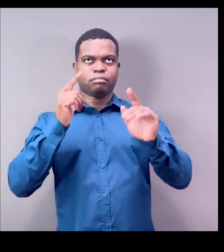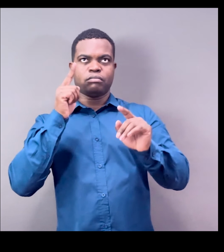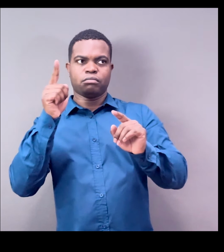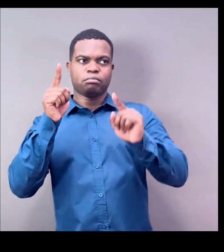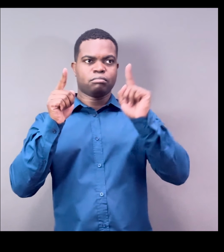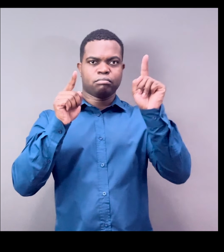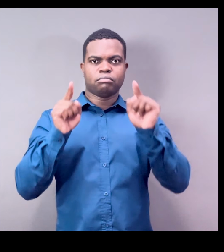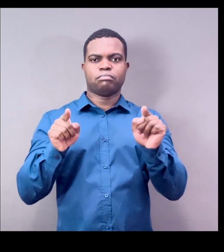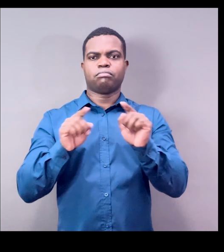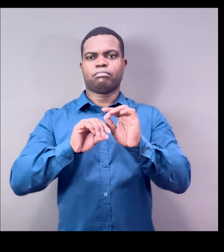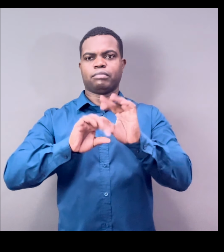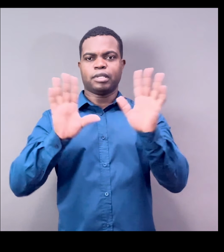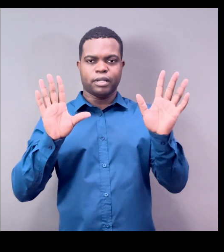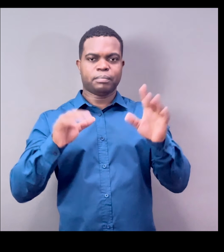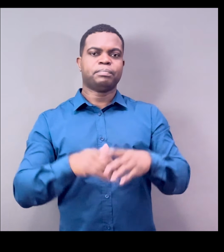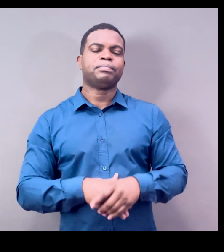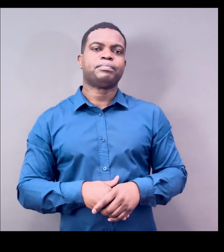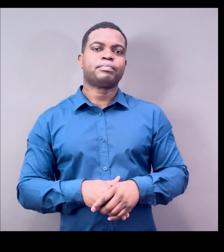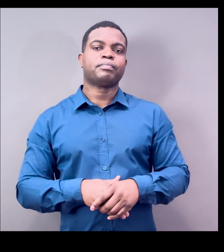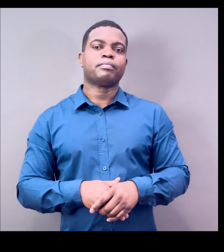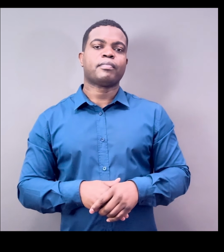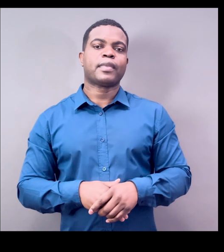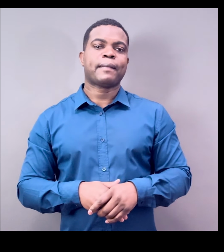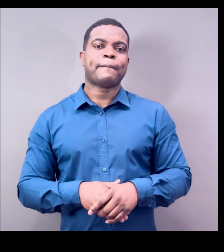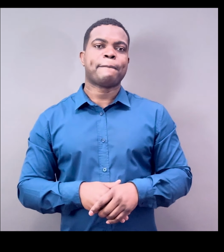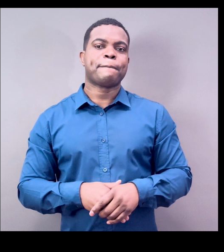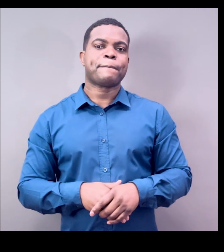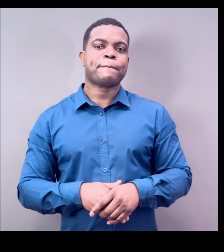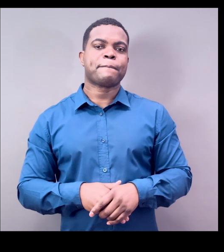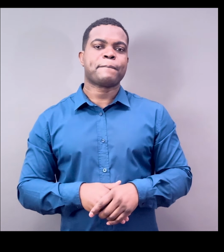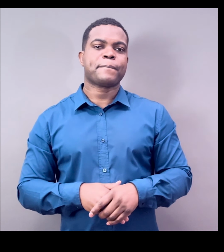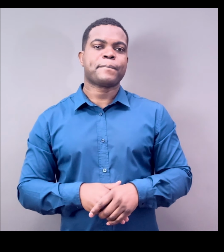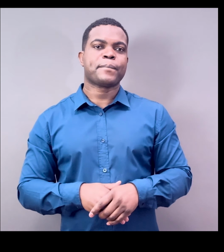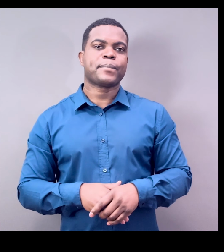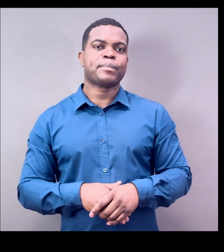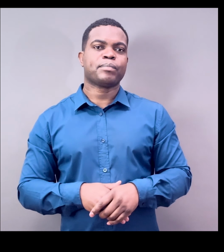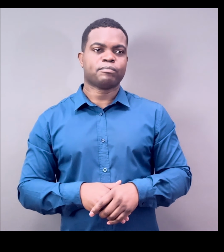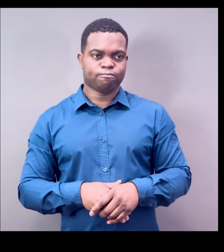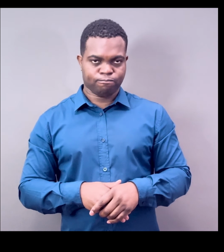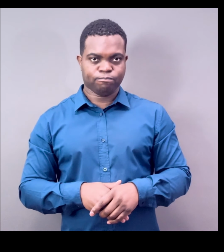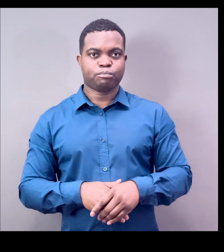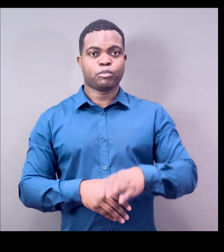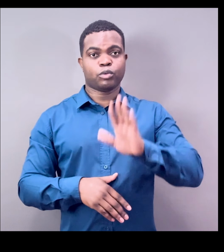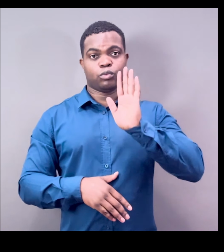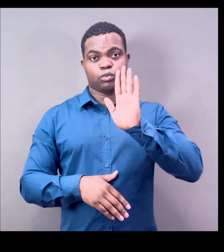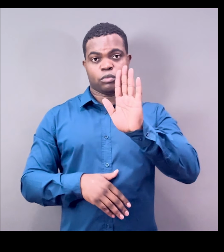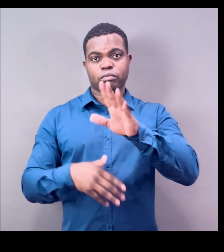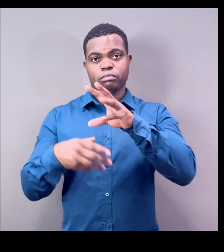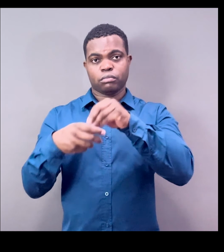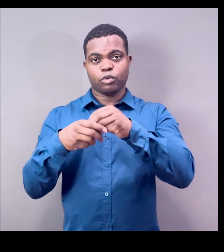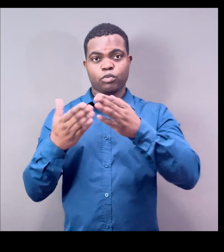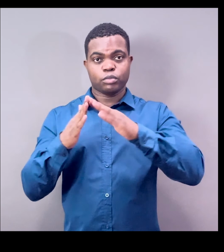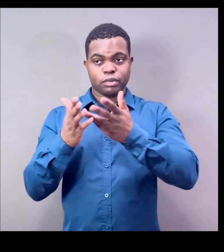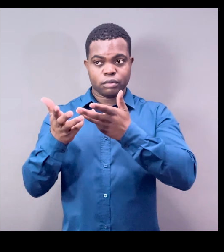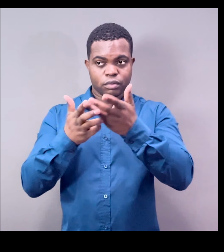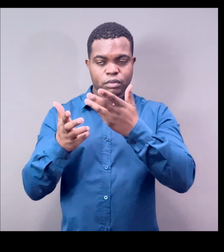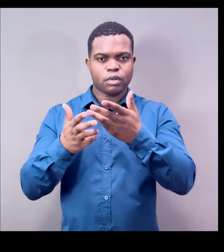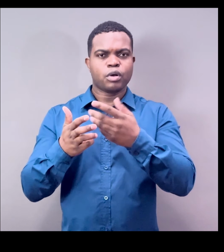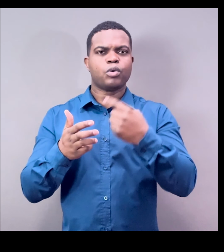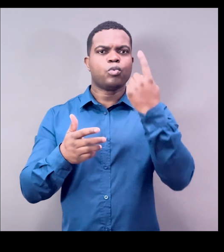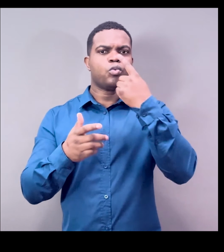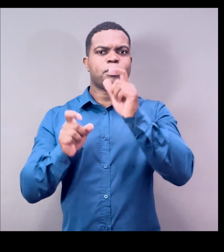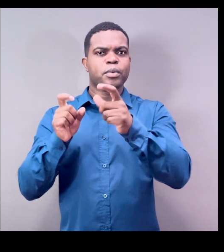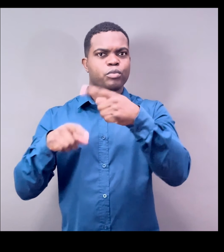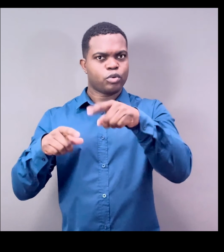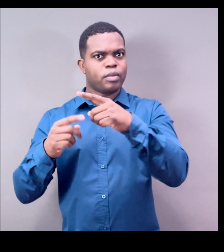stakeholders out, you'll be able to know who are the people that are important to your community engagement efforts and who are the people that